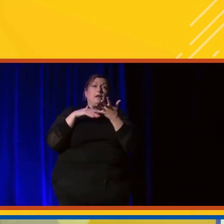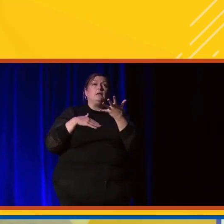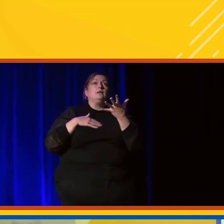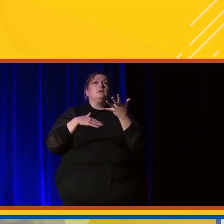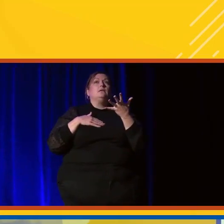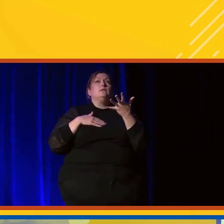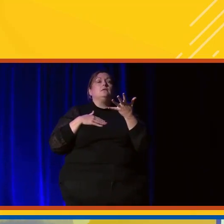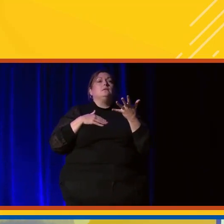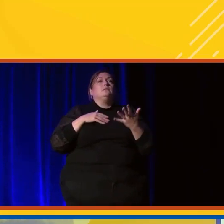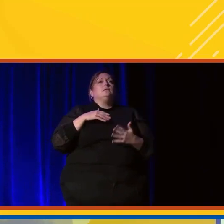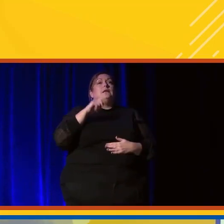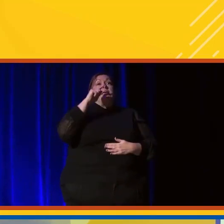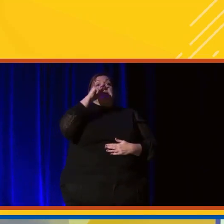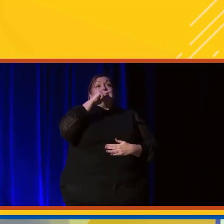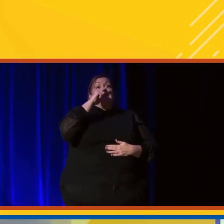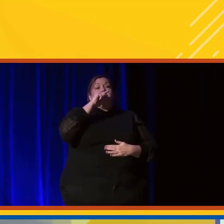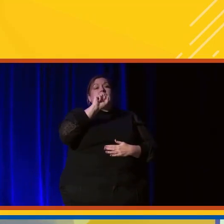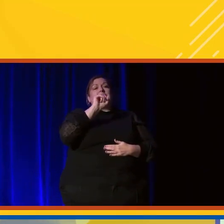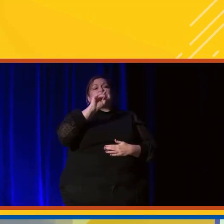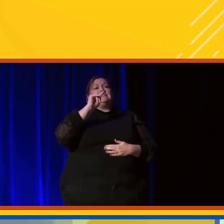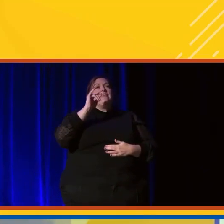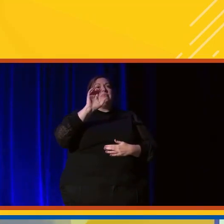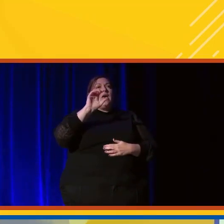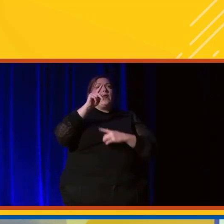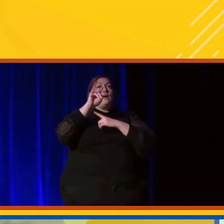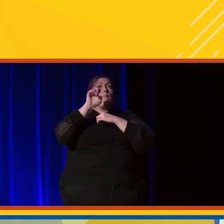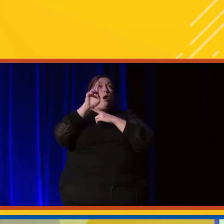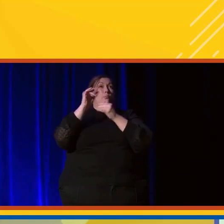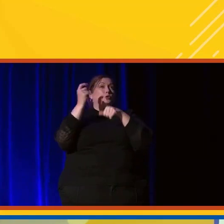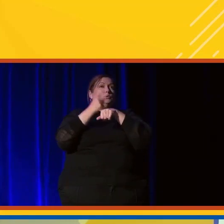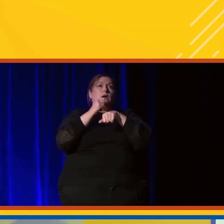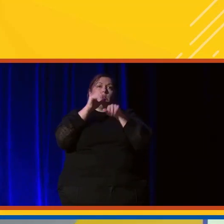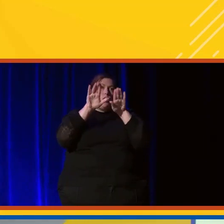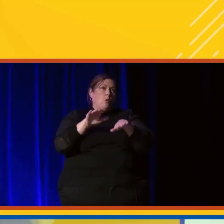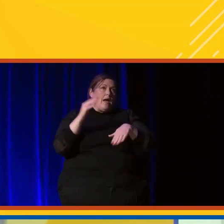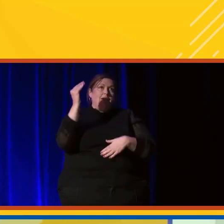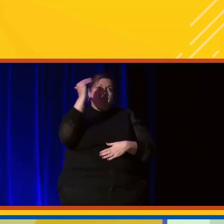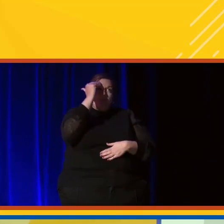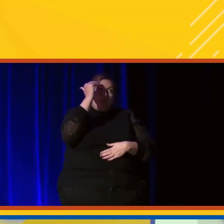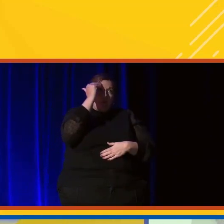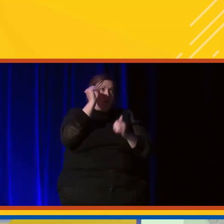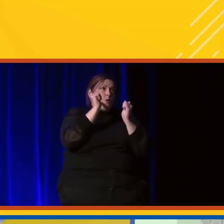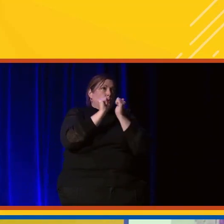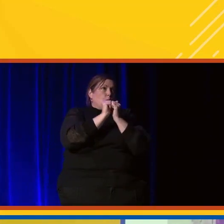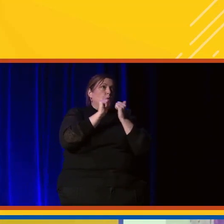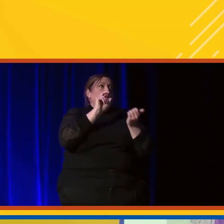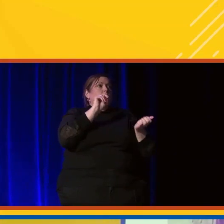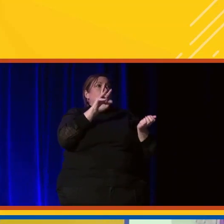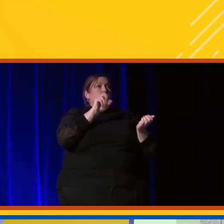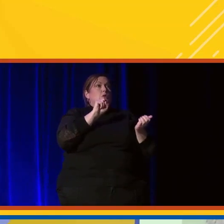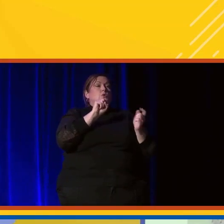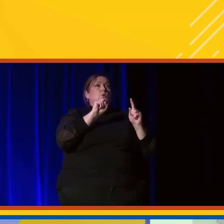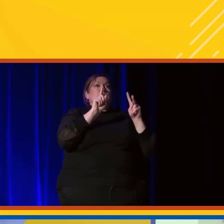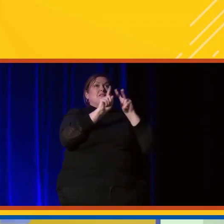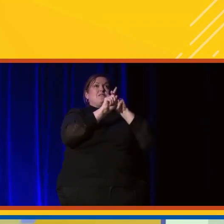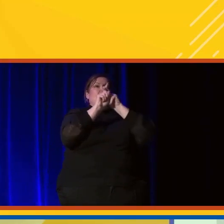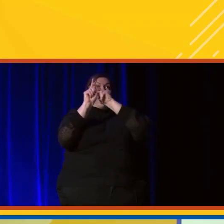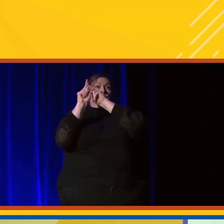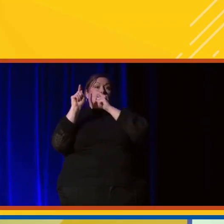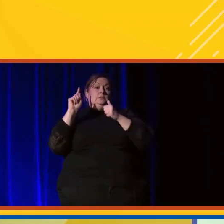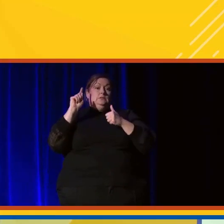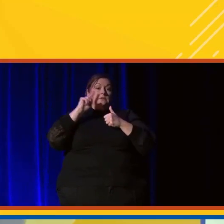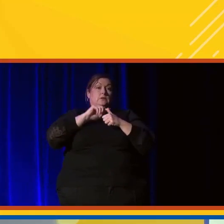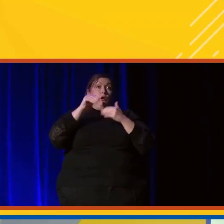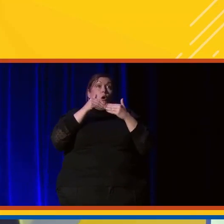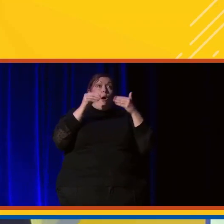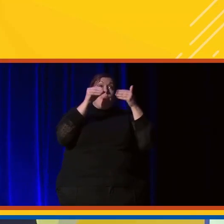fact that the synthetic polymers of today are not that great, right? We're all familiar with the news flashes that come up periodically. There's